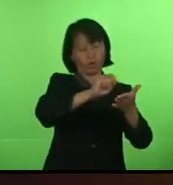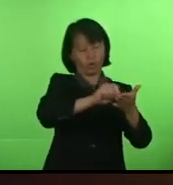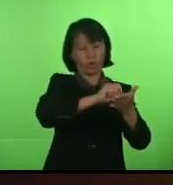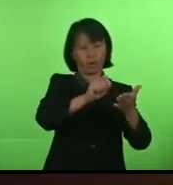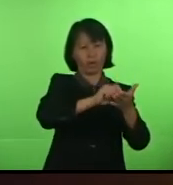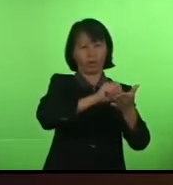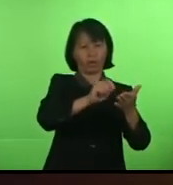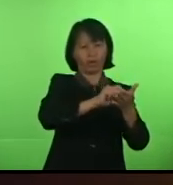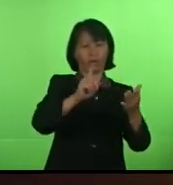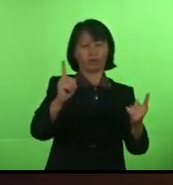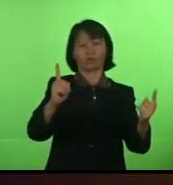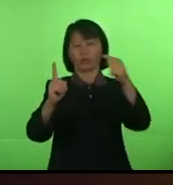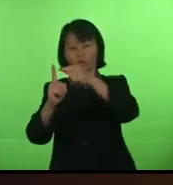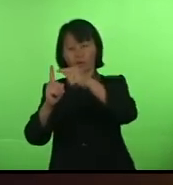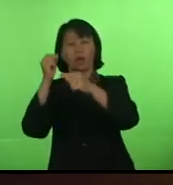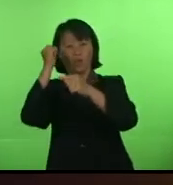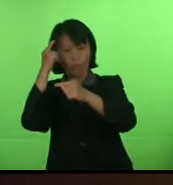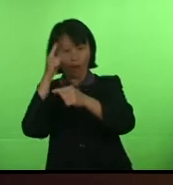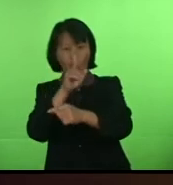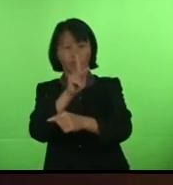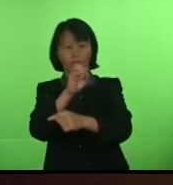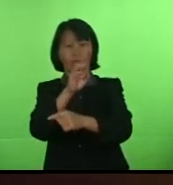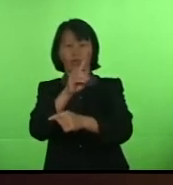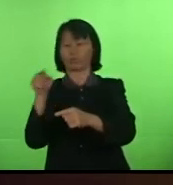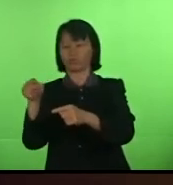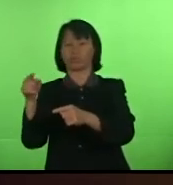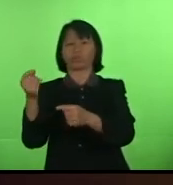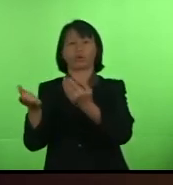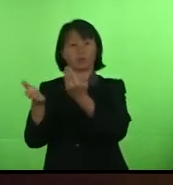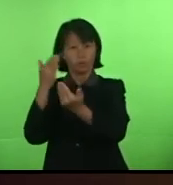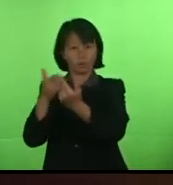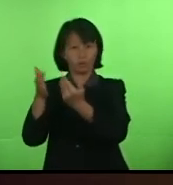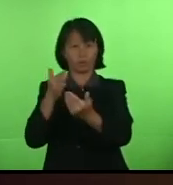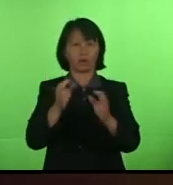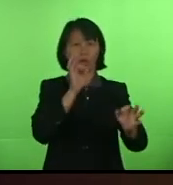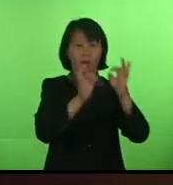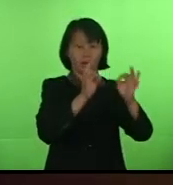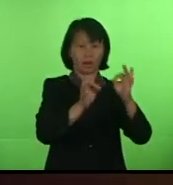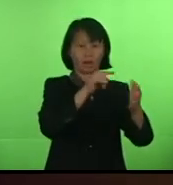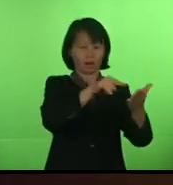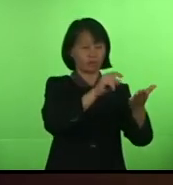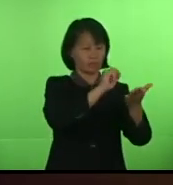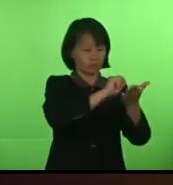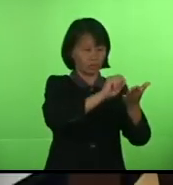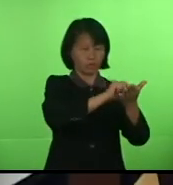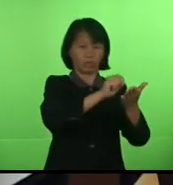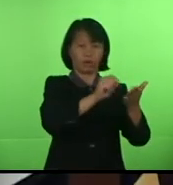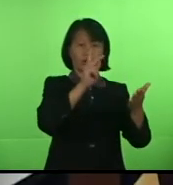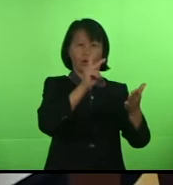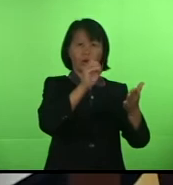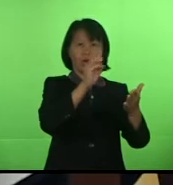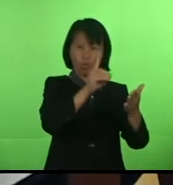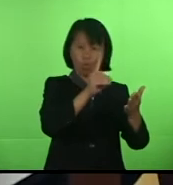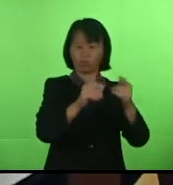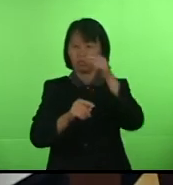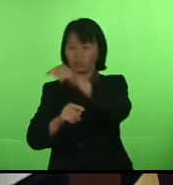simpler. But if the writer decides to use a code which the reader does not understand, then it will be a